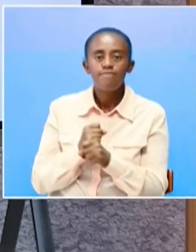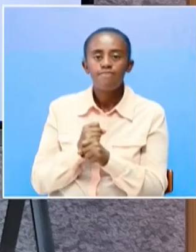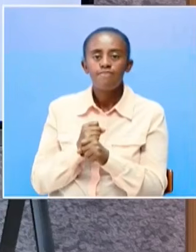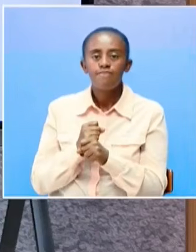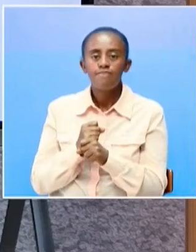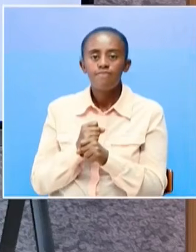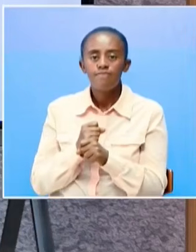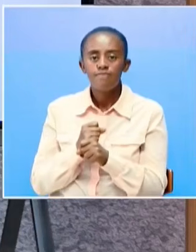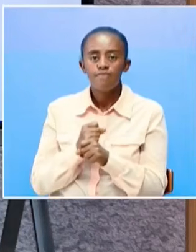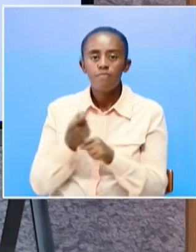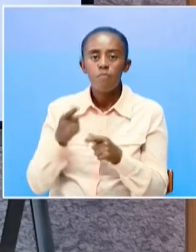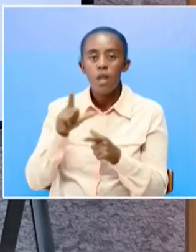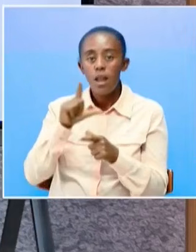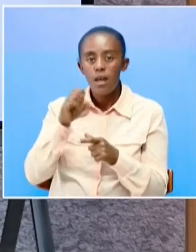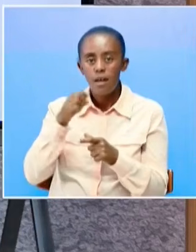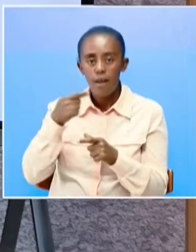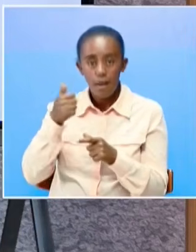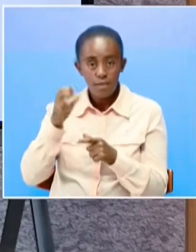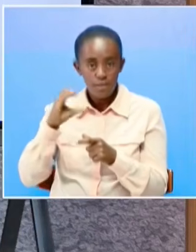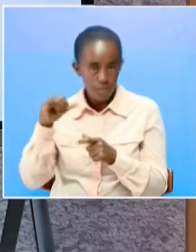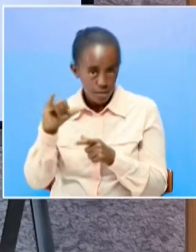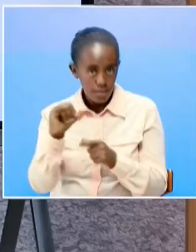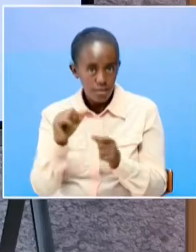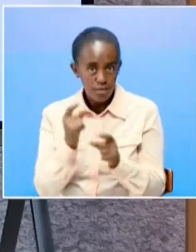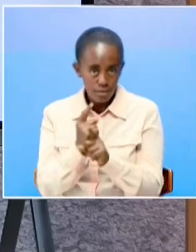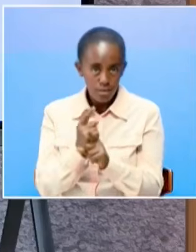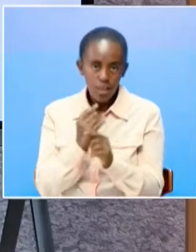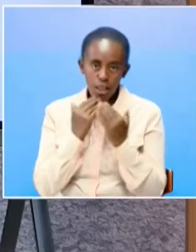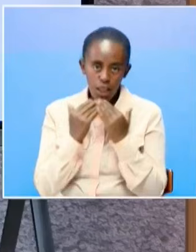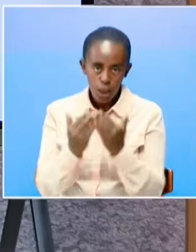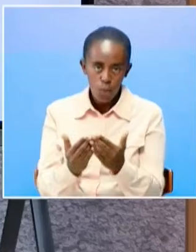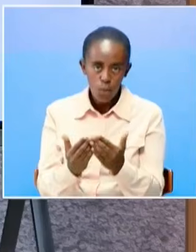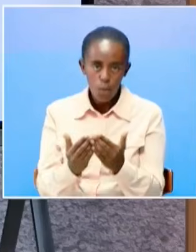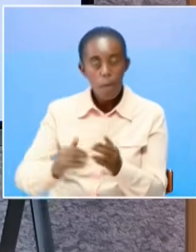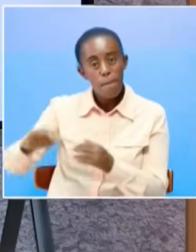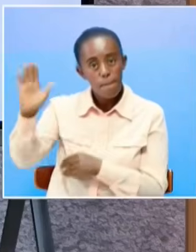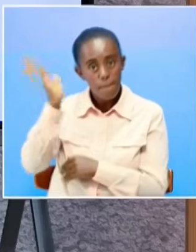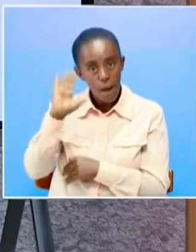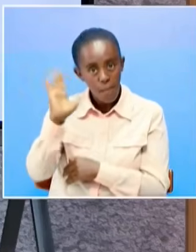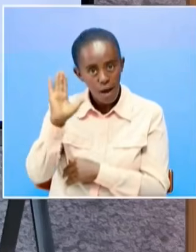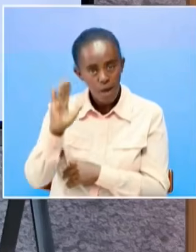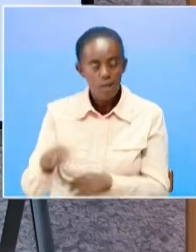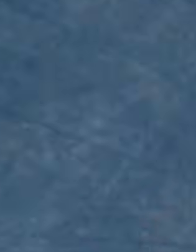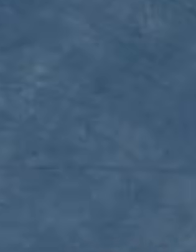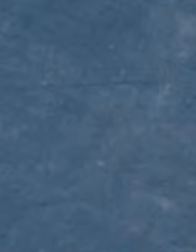legacy. Am I right? Thank you very much. Bye-bye.